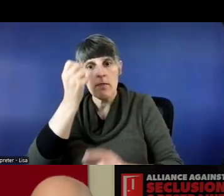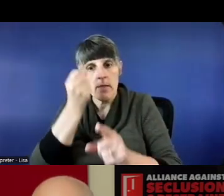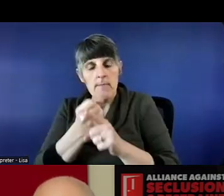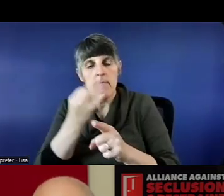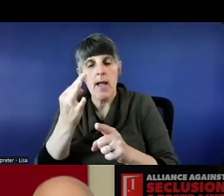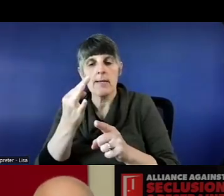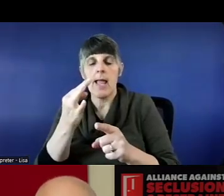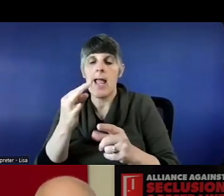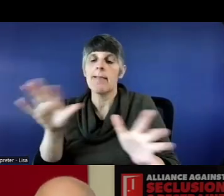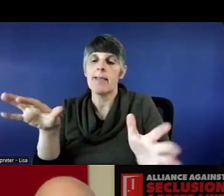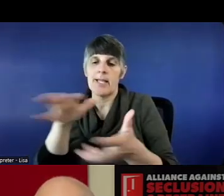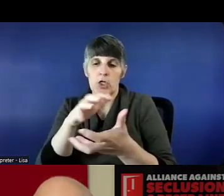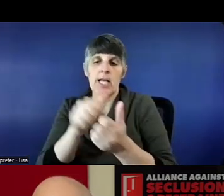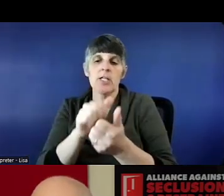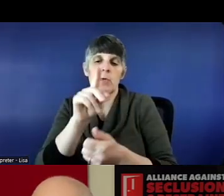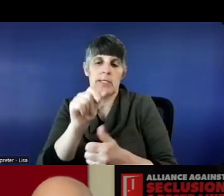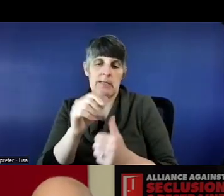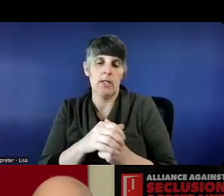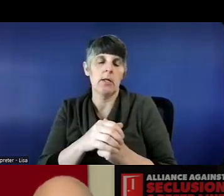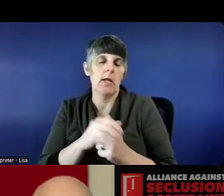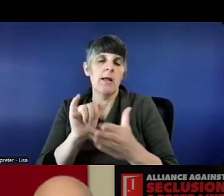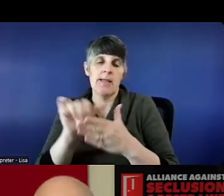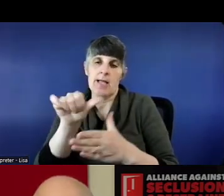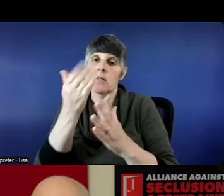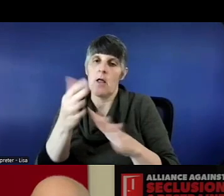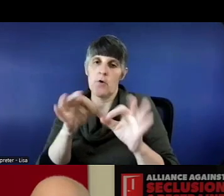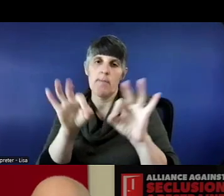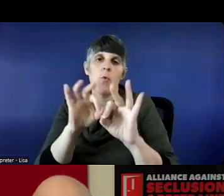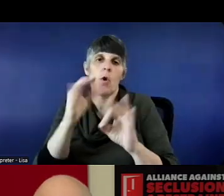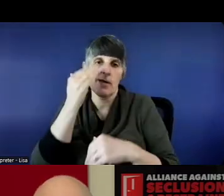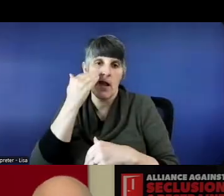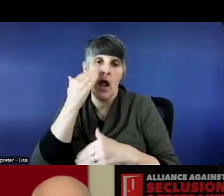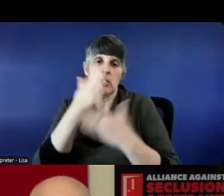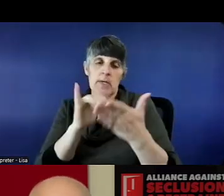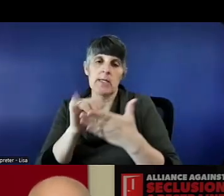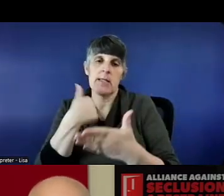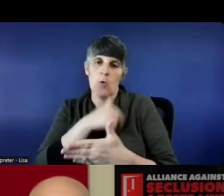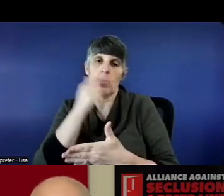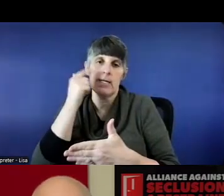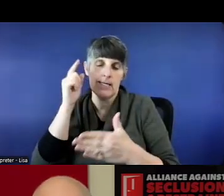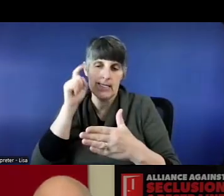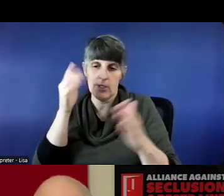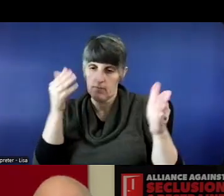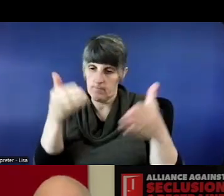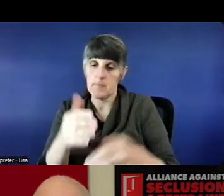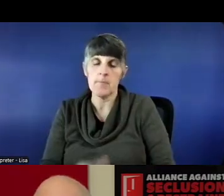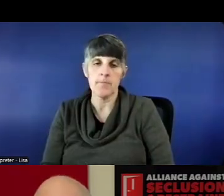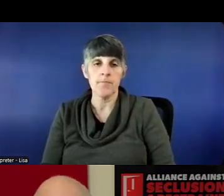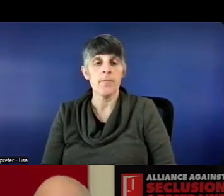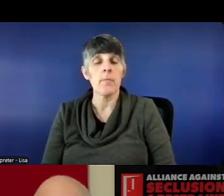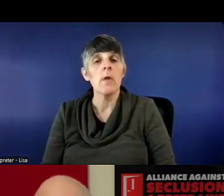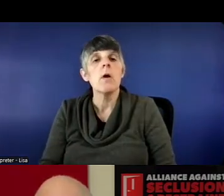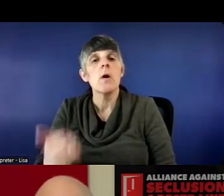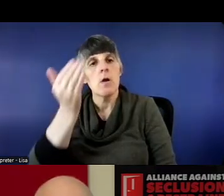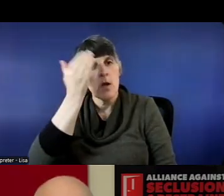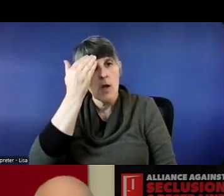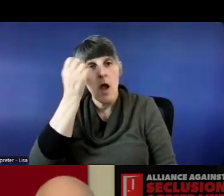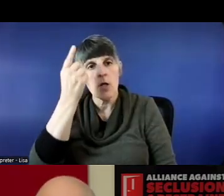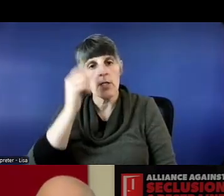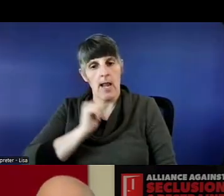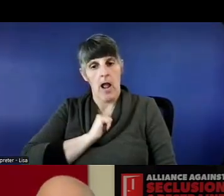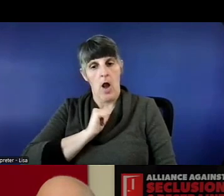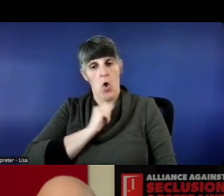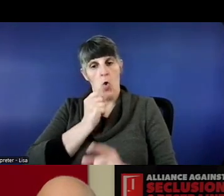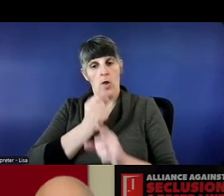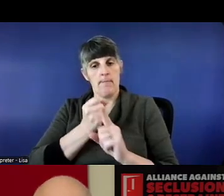and the intersection with disability is another important knowledge piece that I think we need to move towards. Understanding our own impact